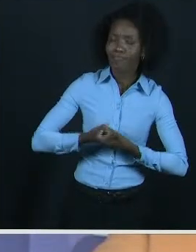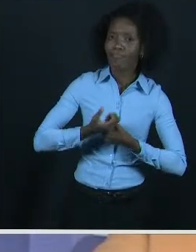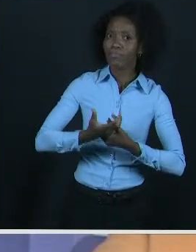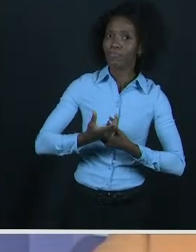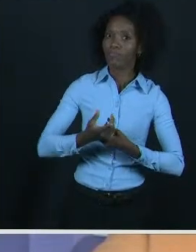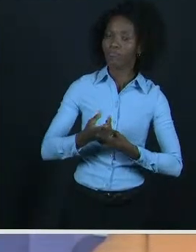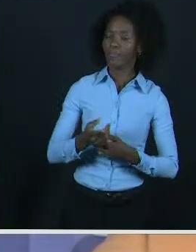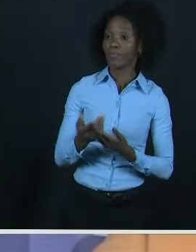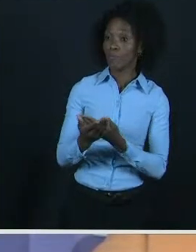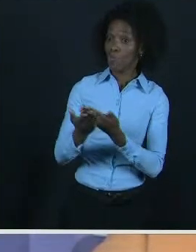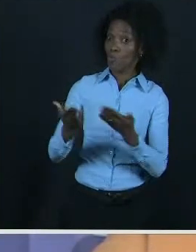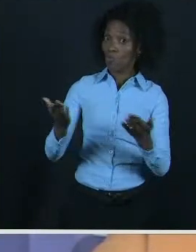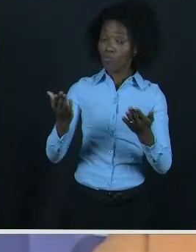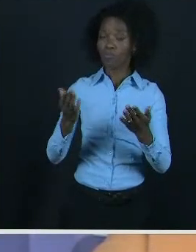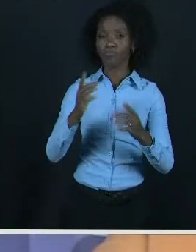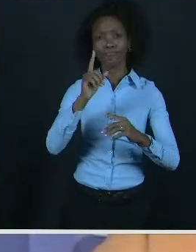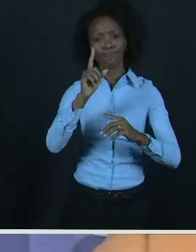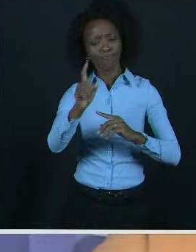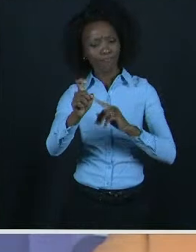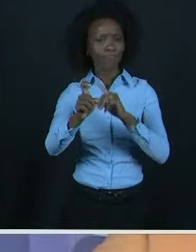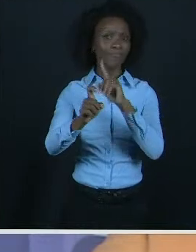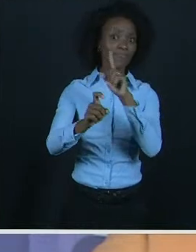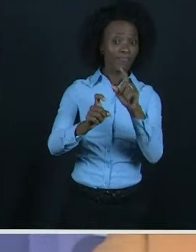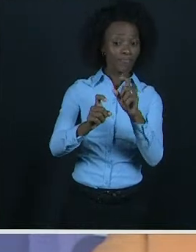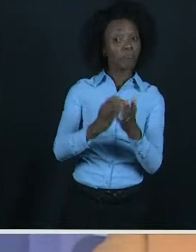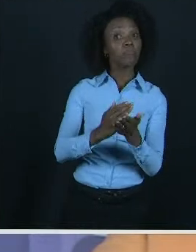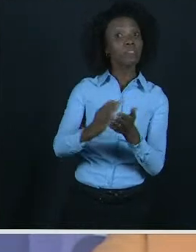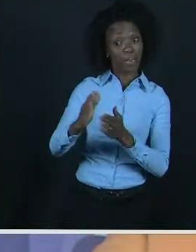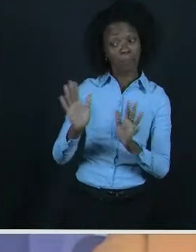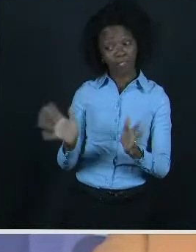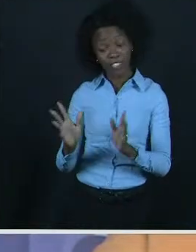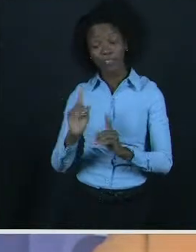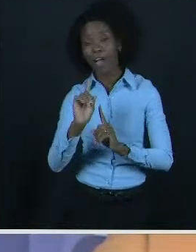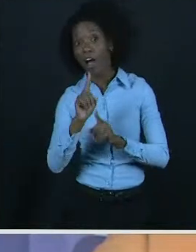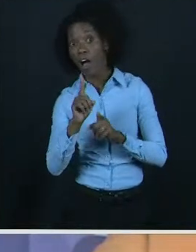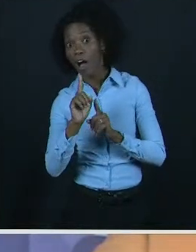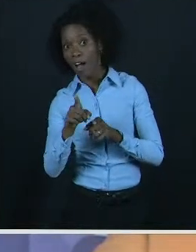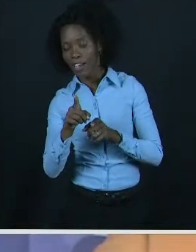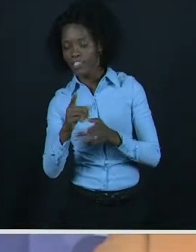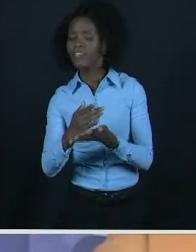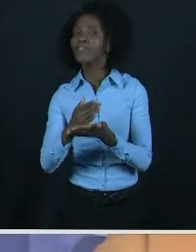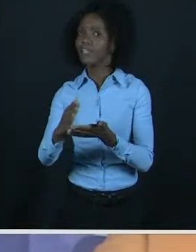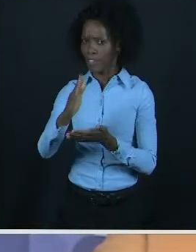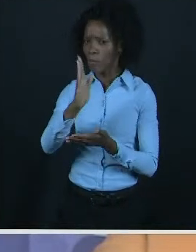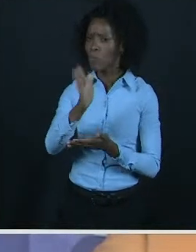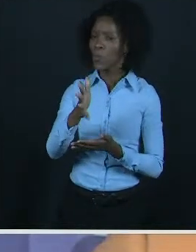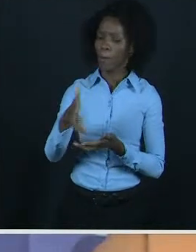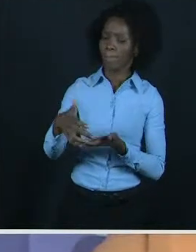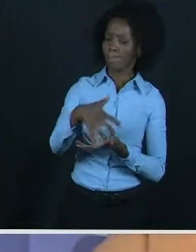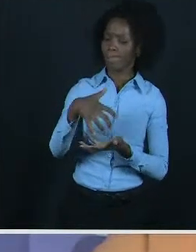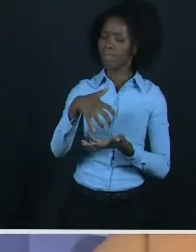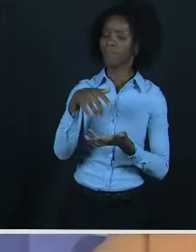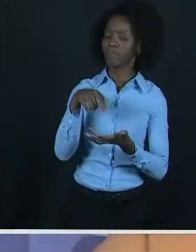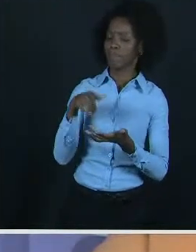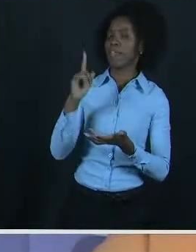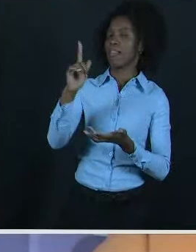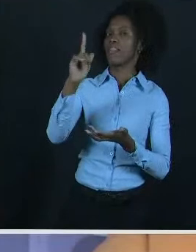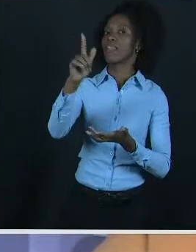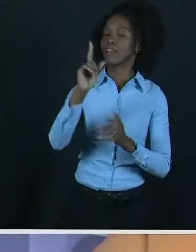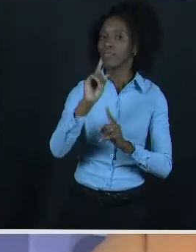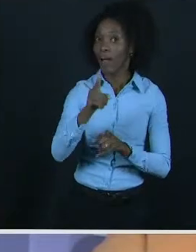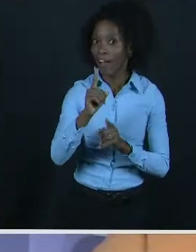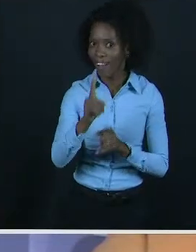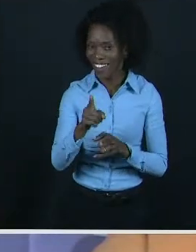that you have raised, some of which have been responded to, and some of which will be responded to, as was